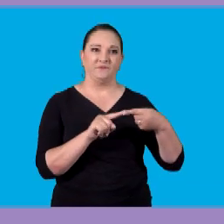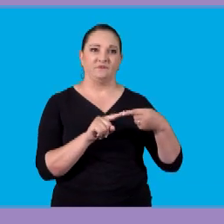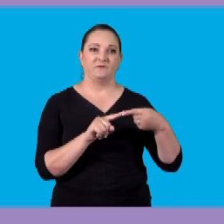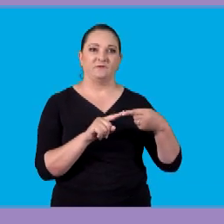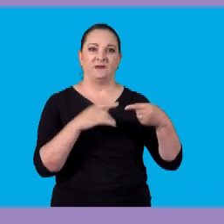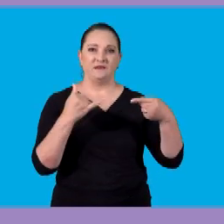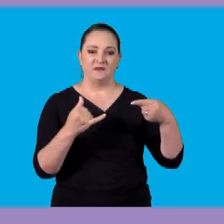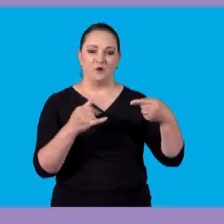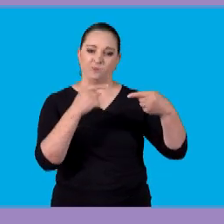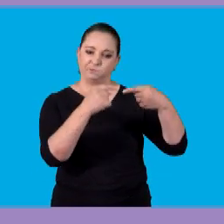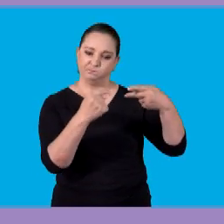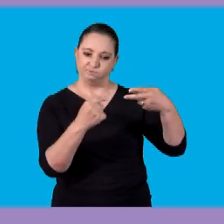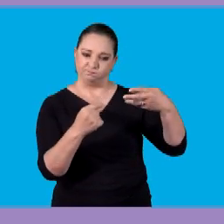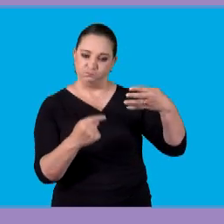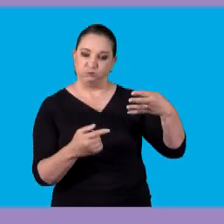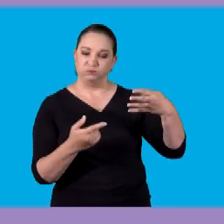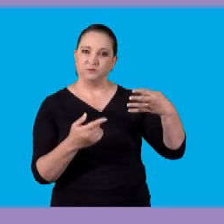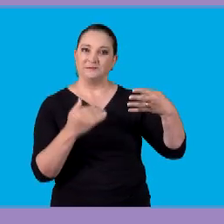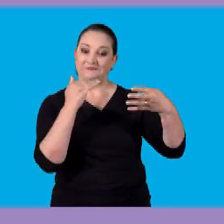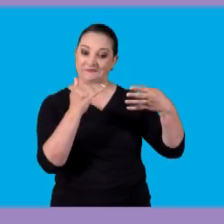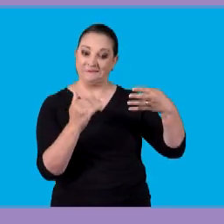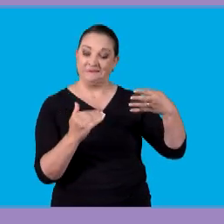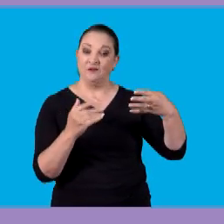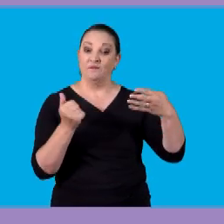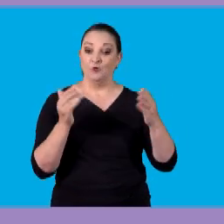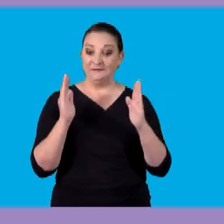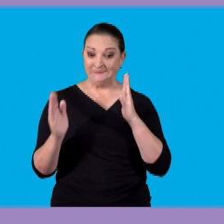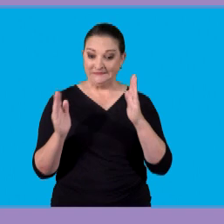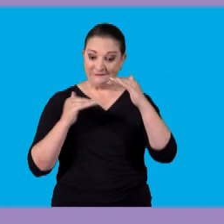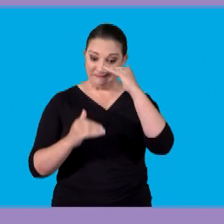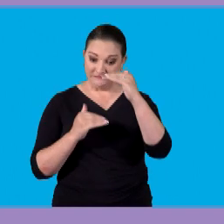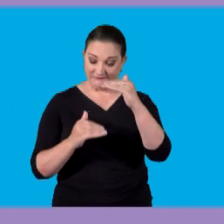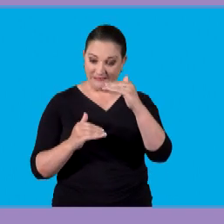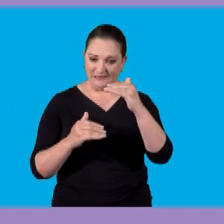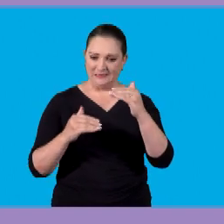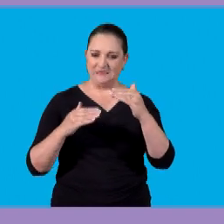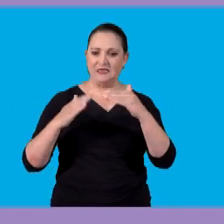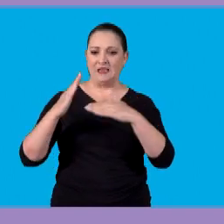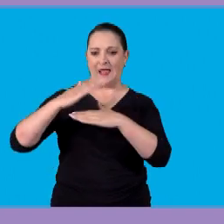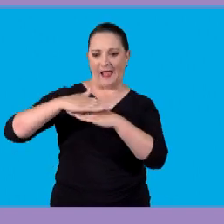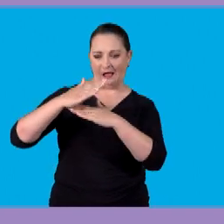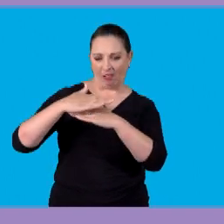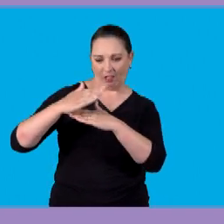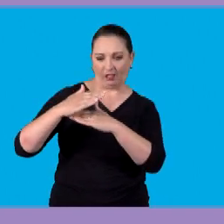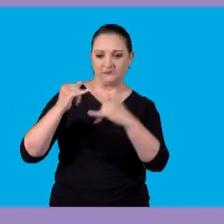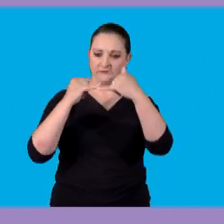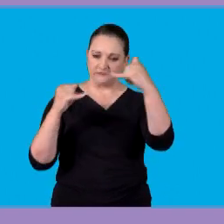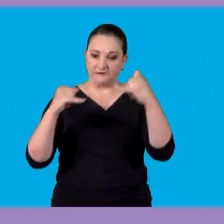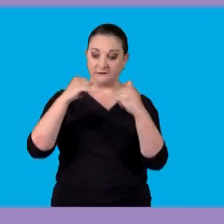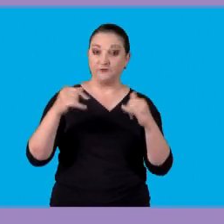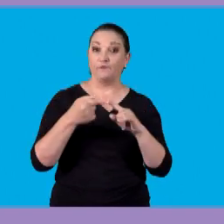says, list the properties of a square in terms of its sides, angles, and